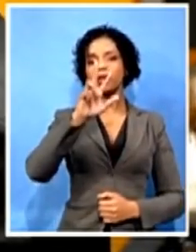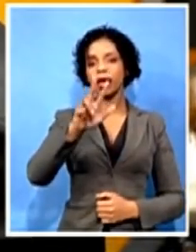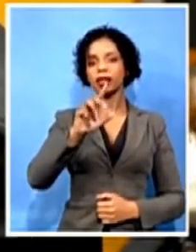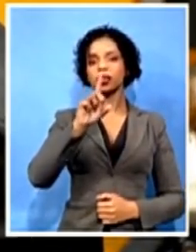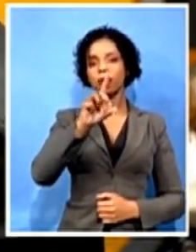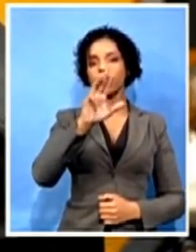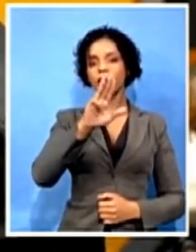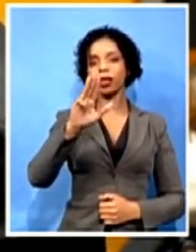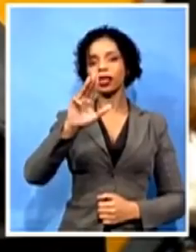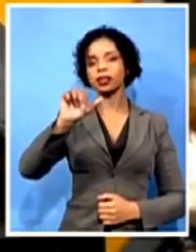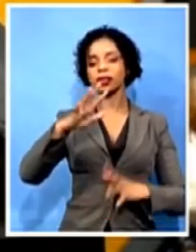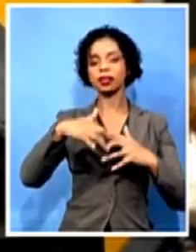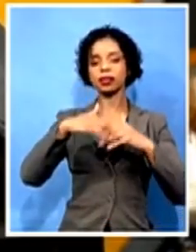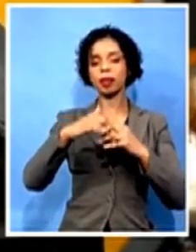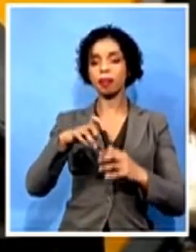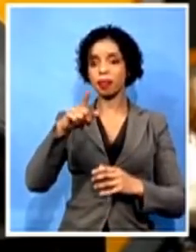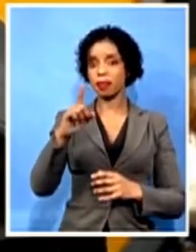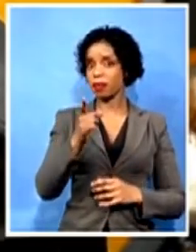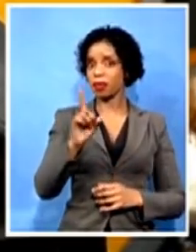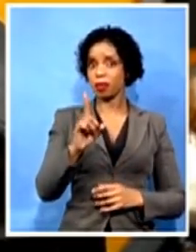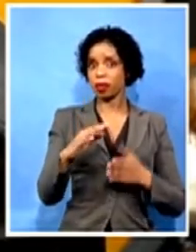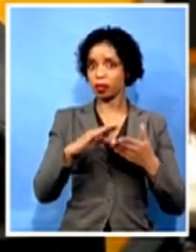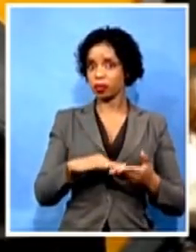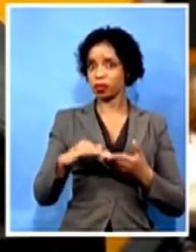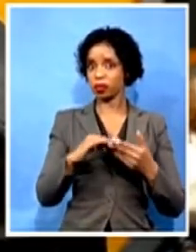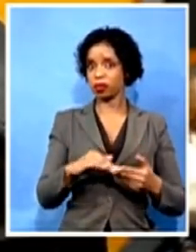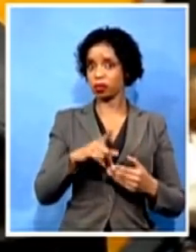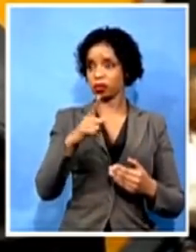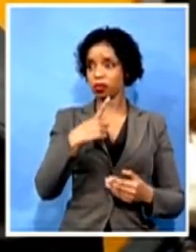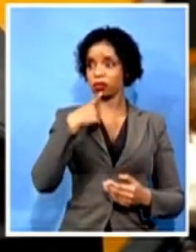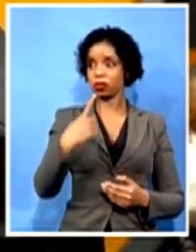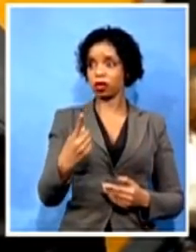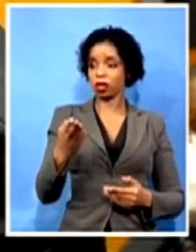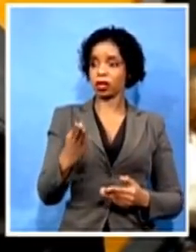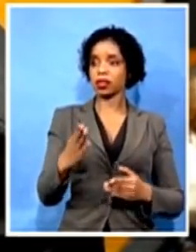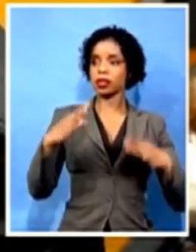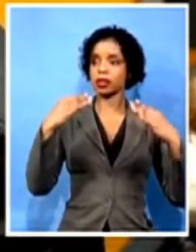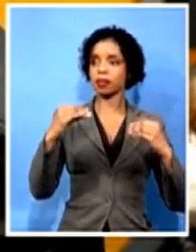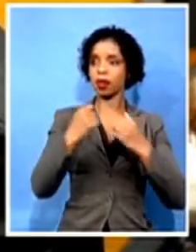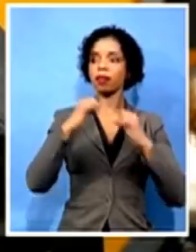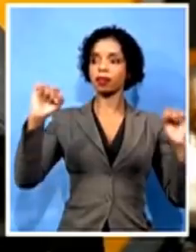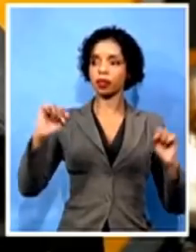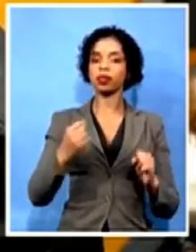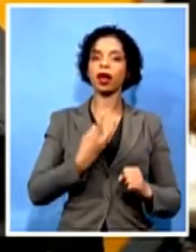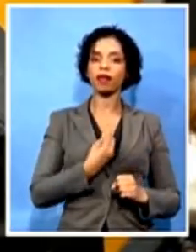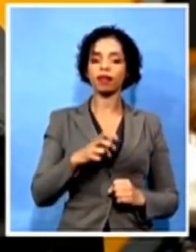association, pending any trial that may follow in this court or any other criminal court in the Republic of South Africa. If